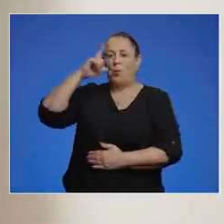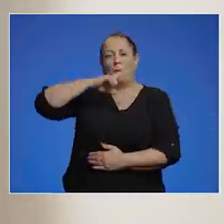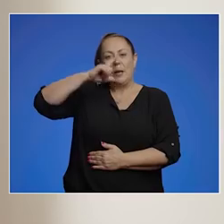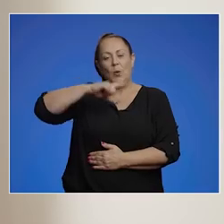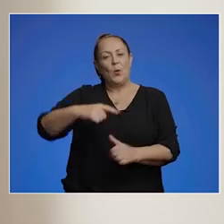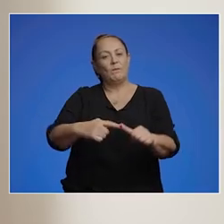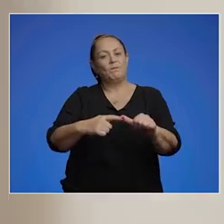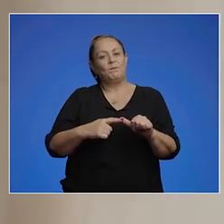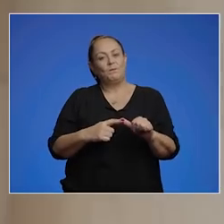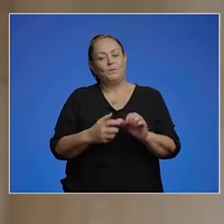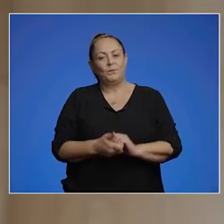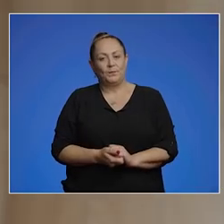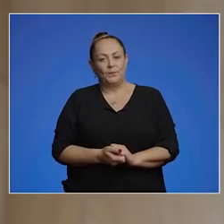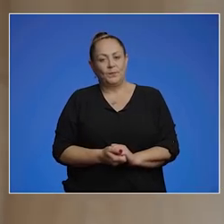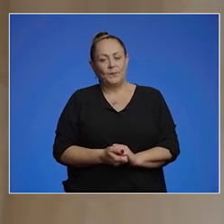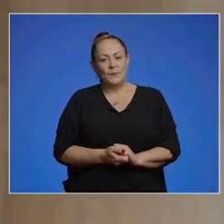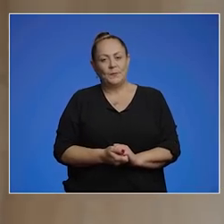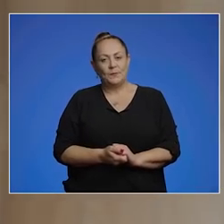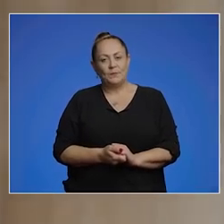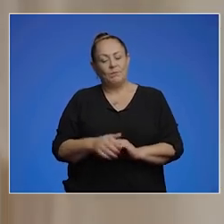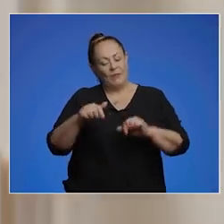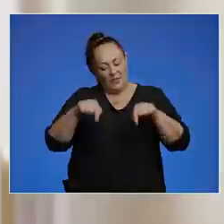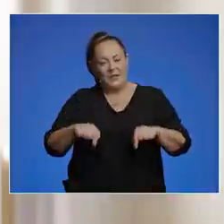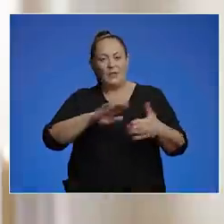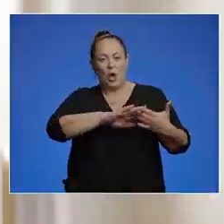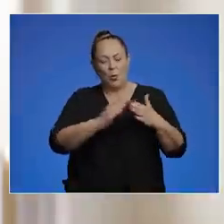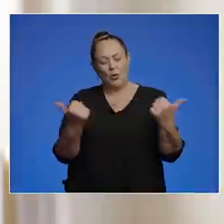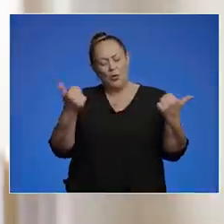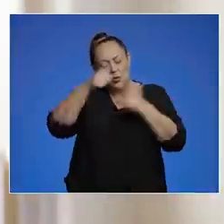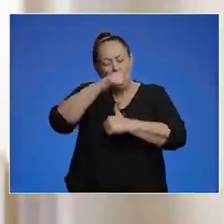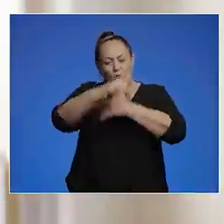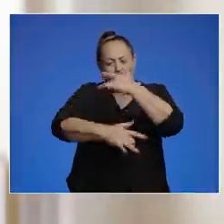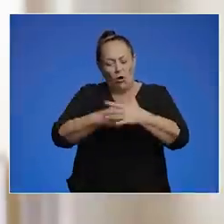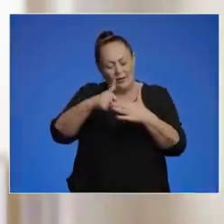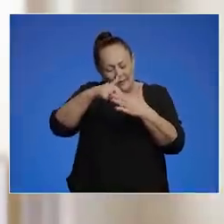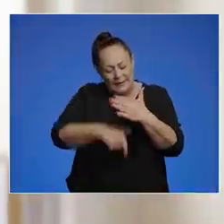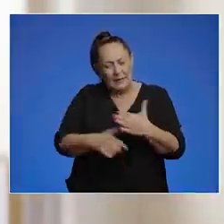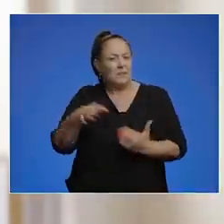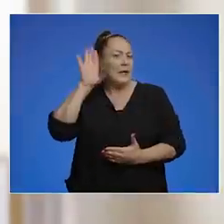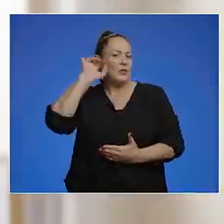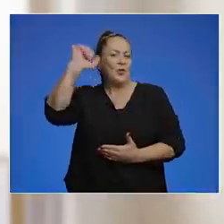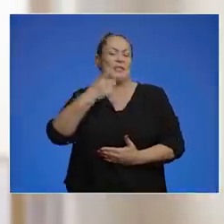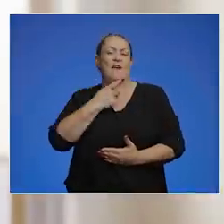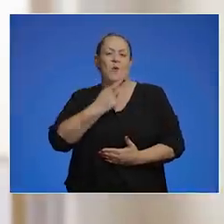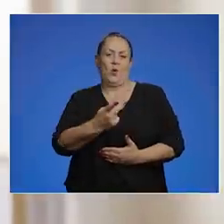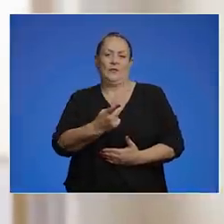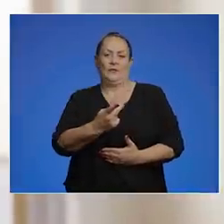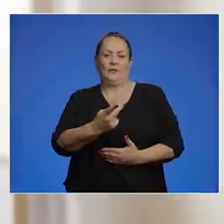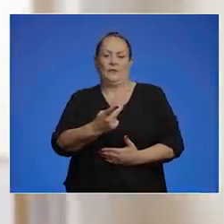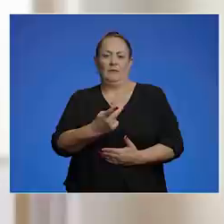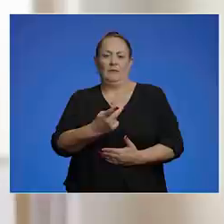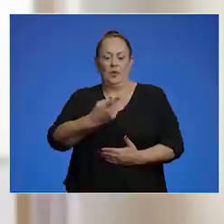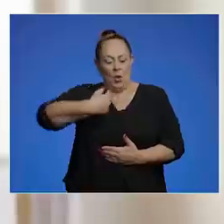We are your people. Lord, hear our prayer. That this community comes to know Christ more deeply and listens to his voice.